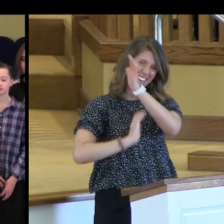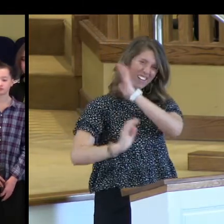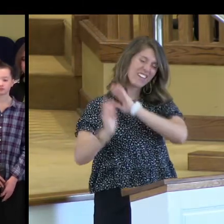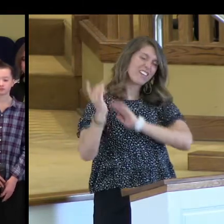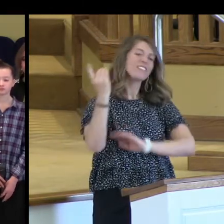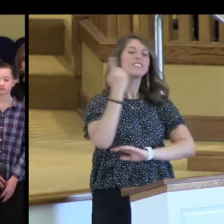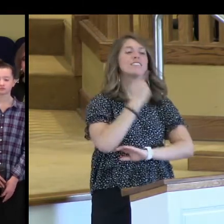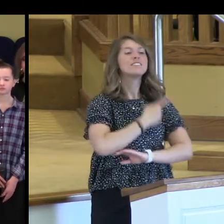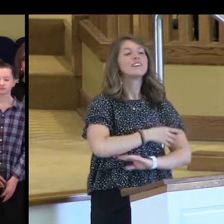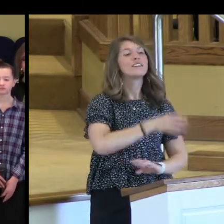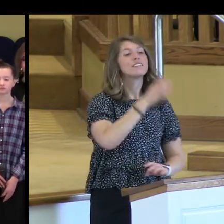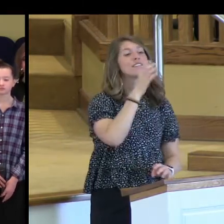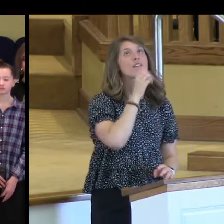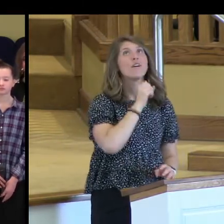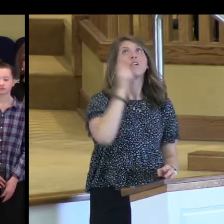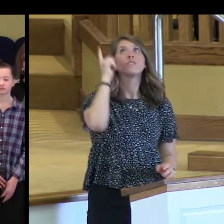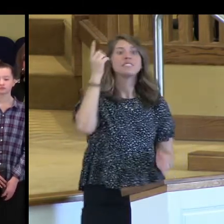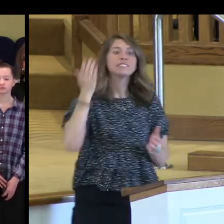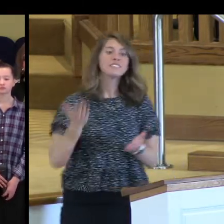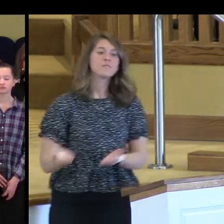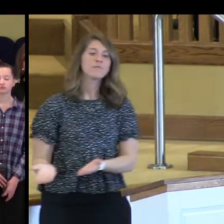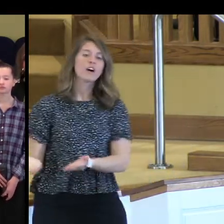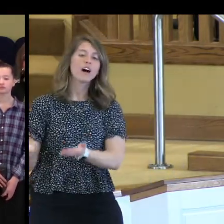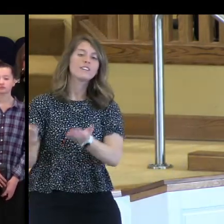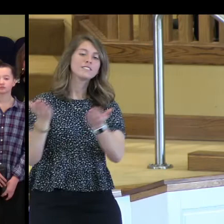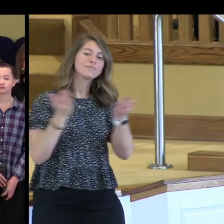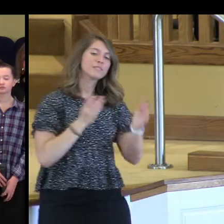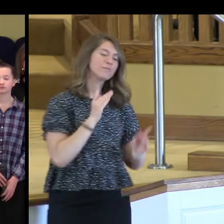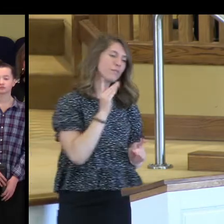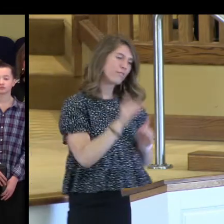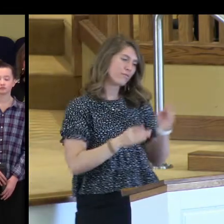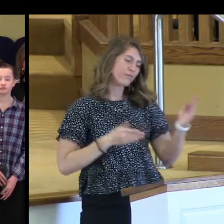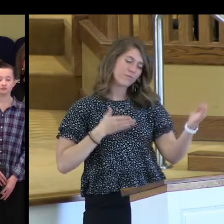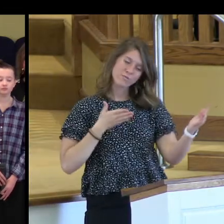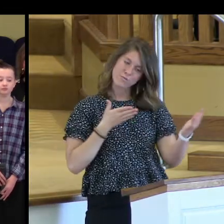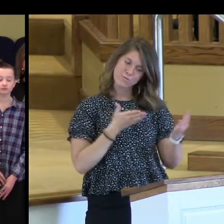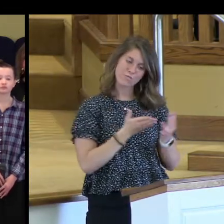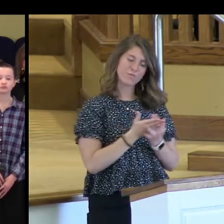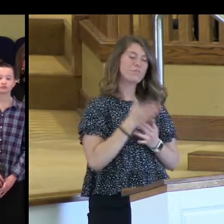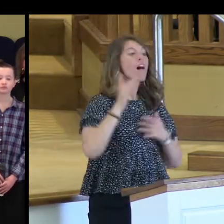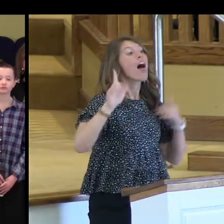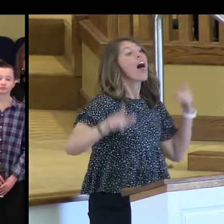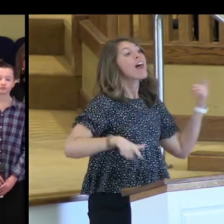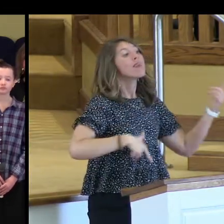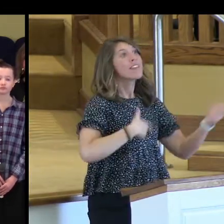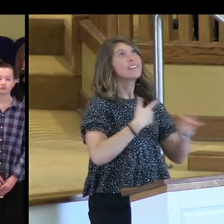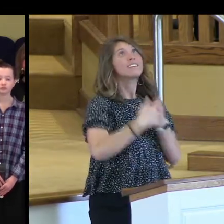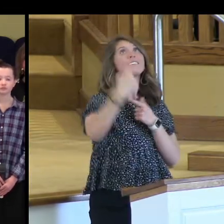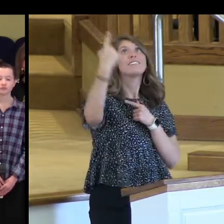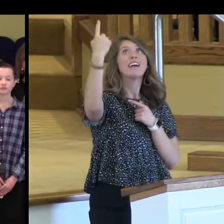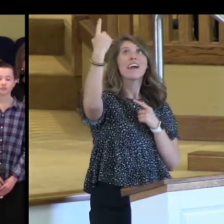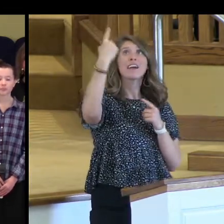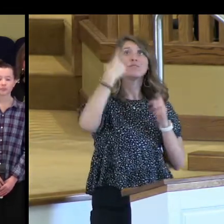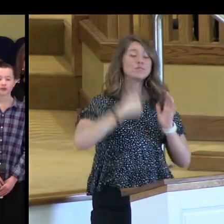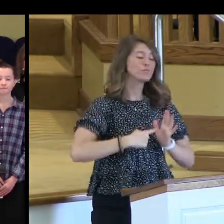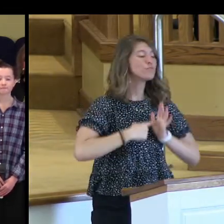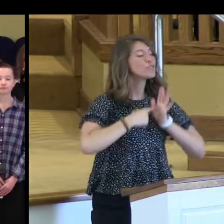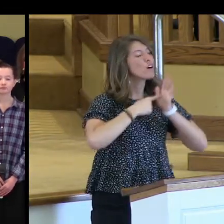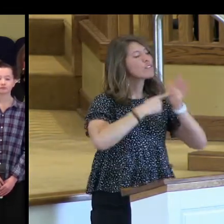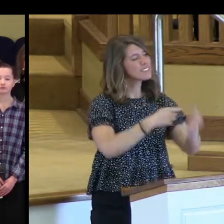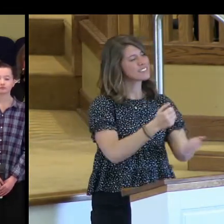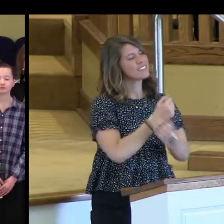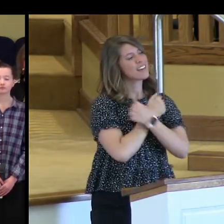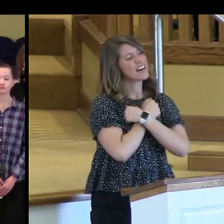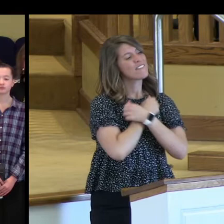Even in the days of old, He brought His people through. And then He came to